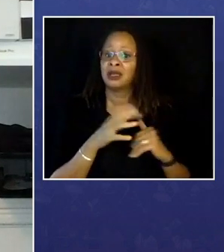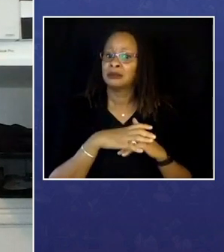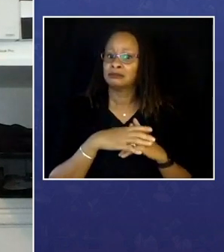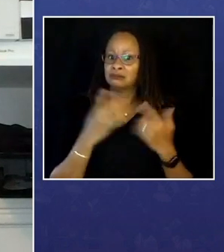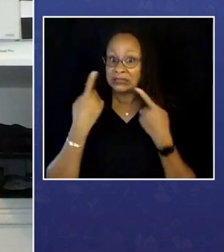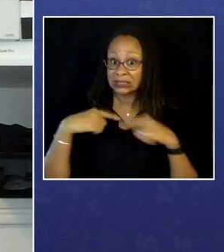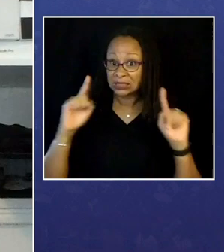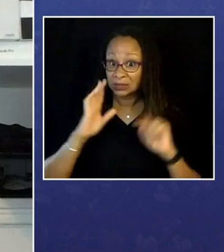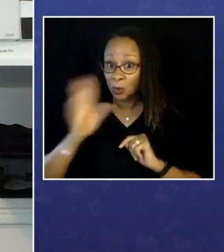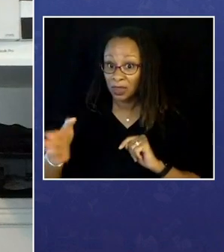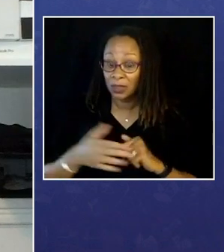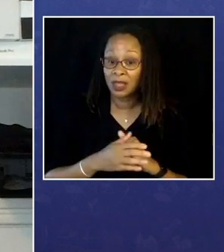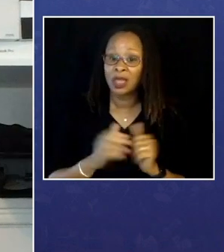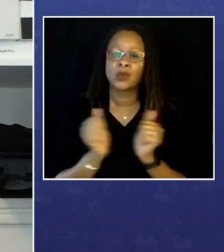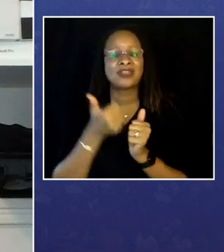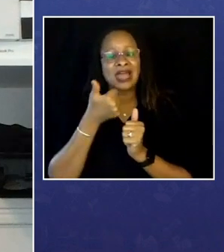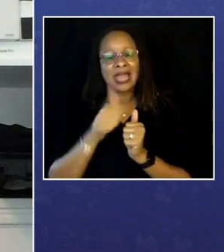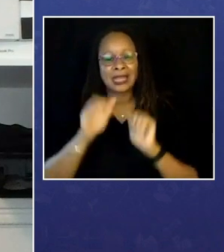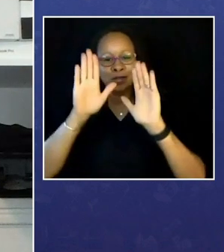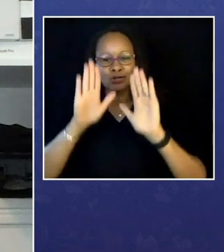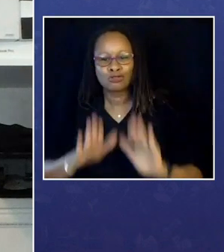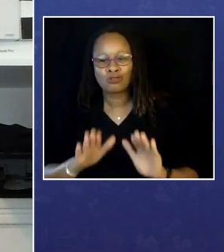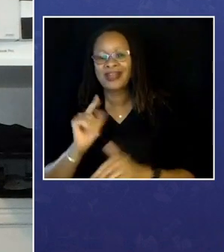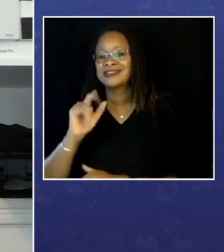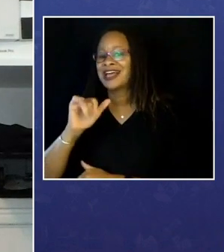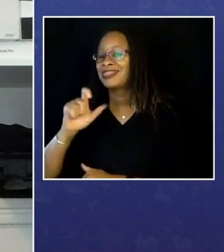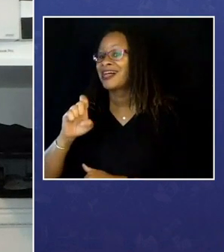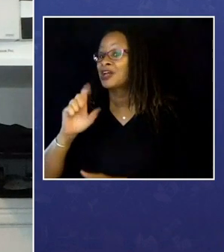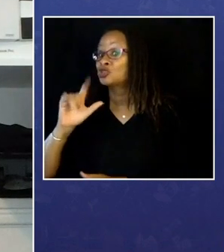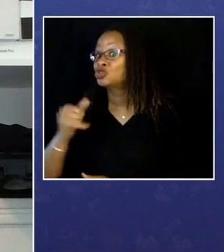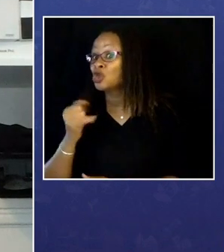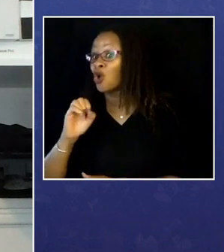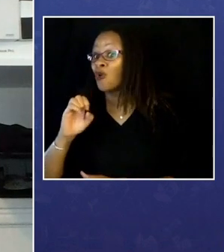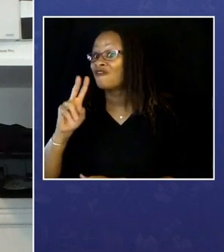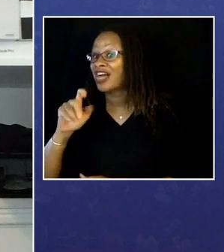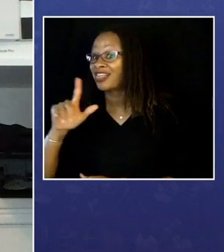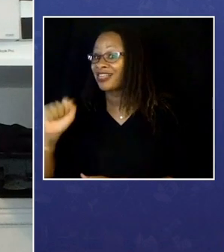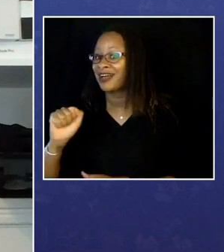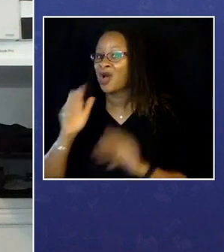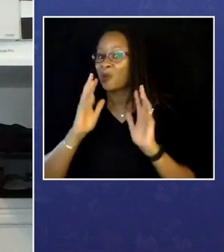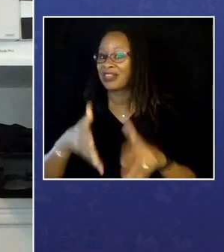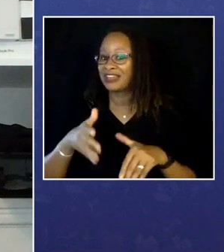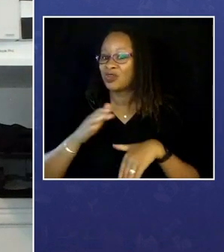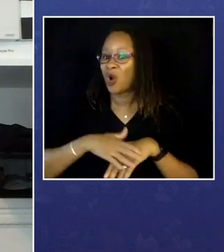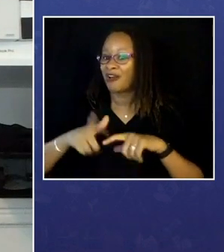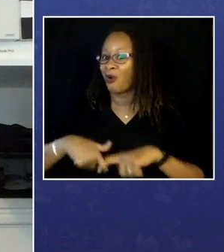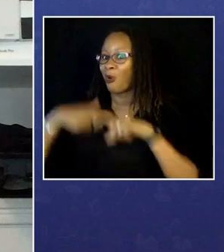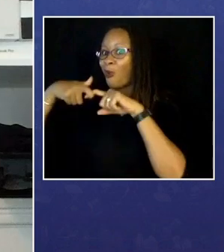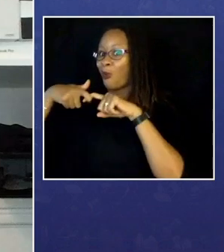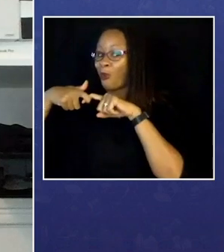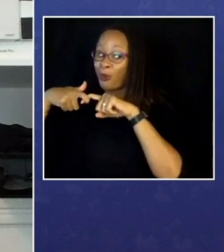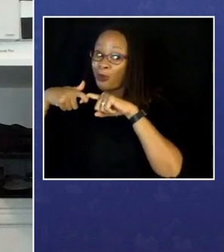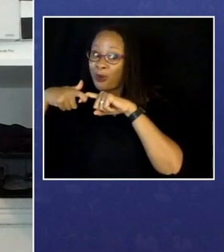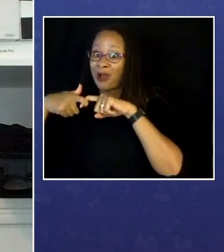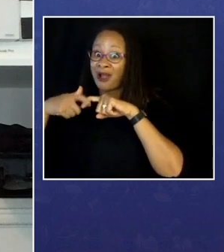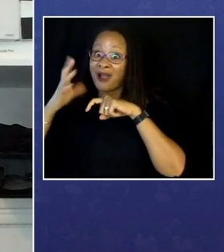succeed? As with any great telejovela, we leave you on a classic cliffhanger.